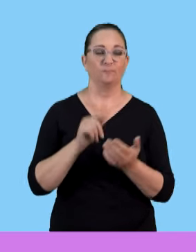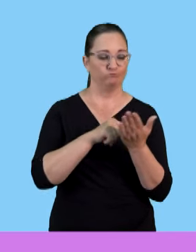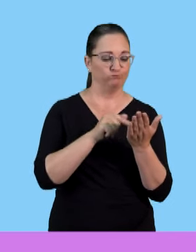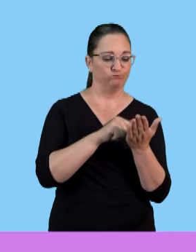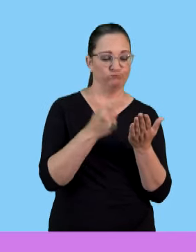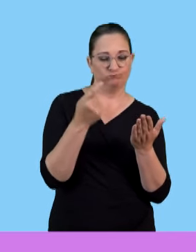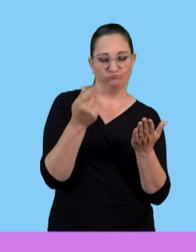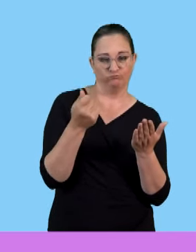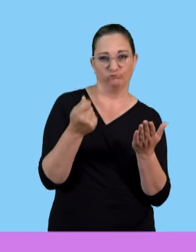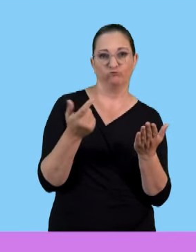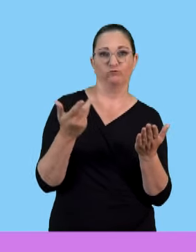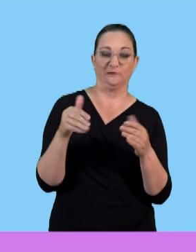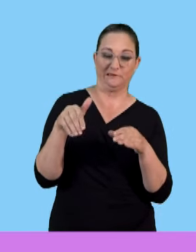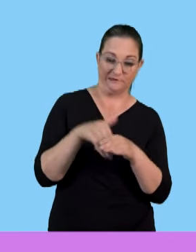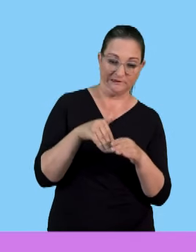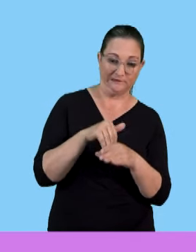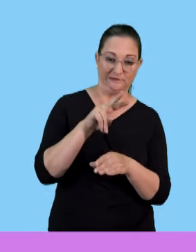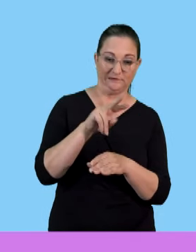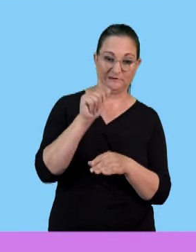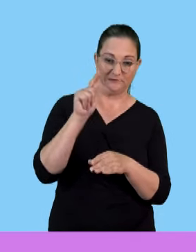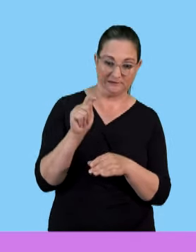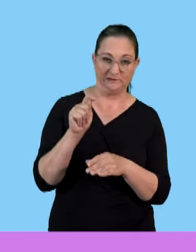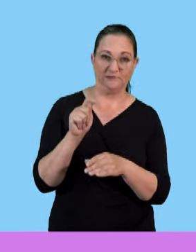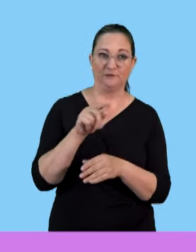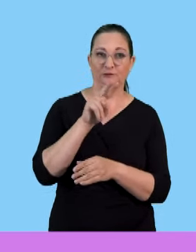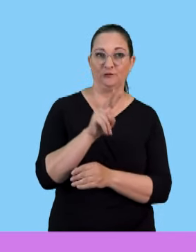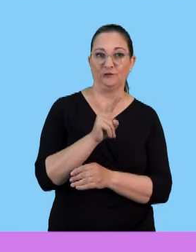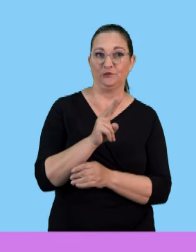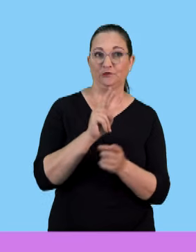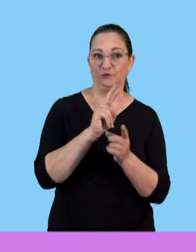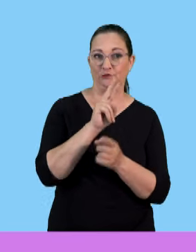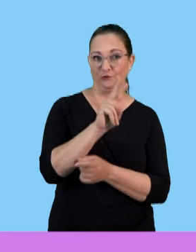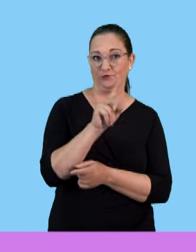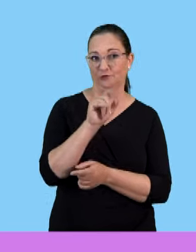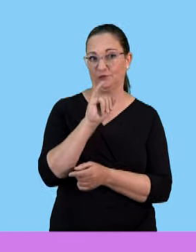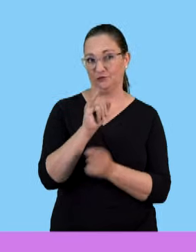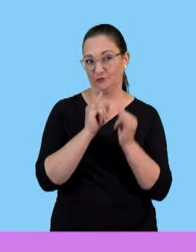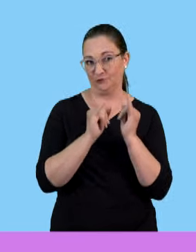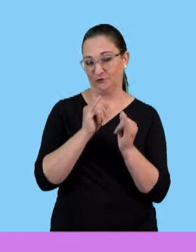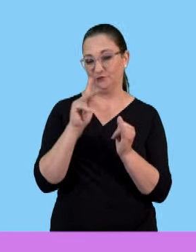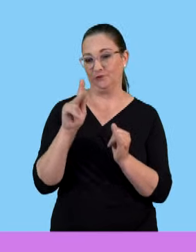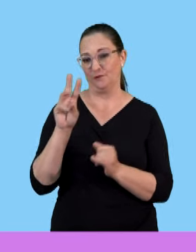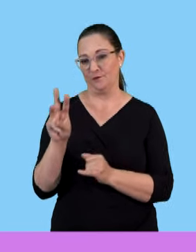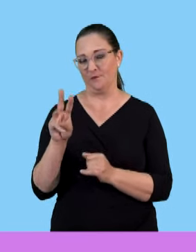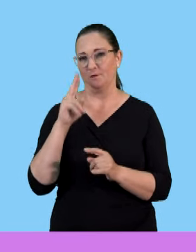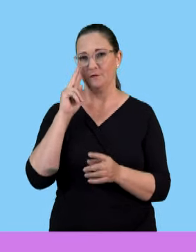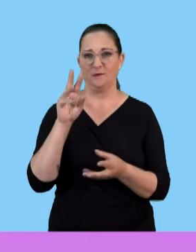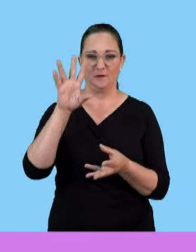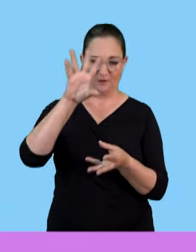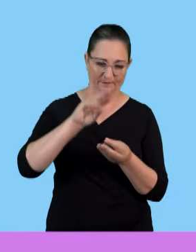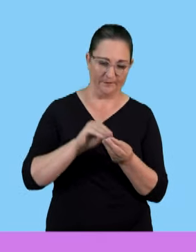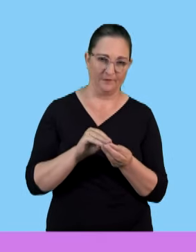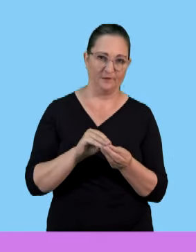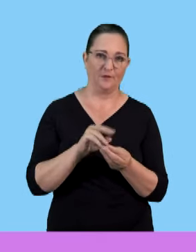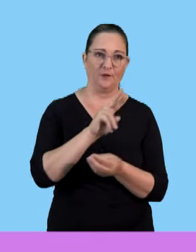the cost including VAT of using 211 kilowatts. Now let us calculate the